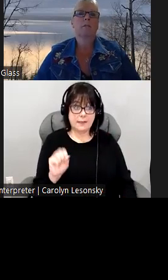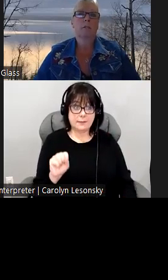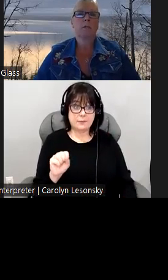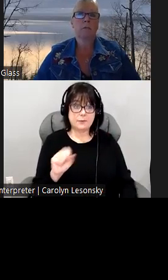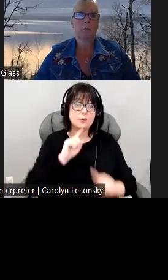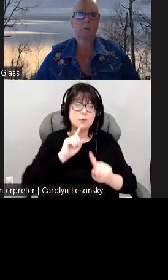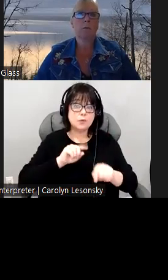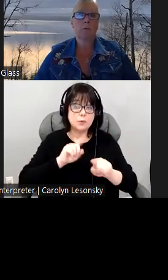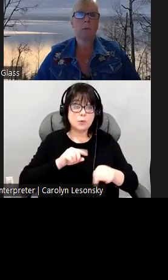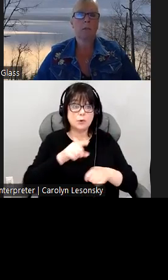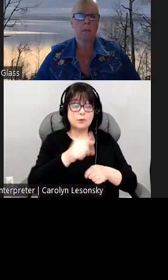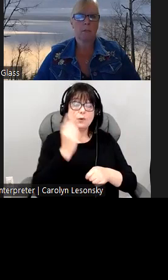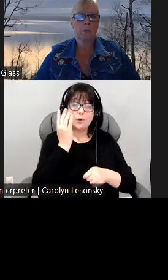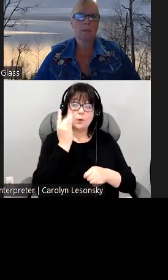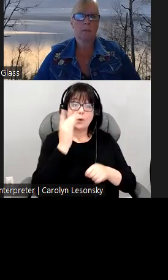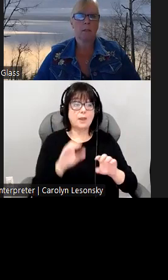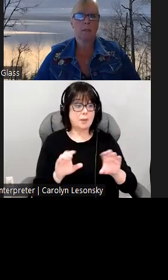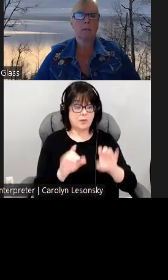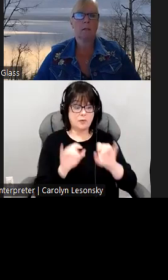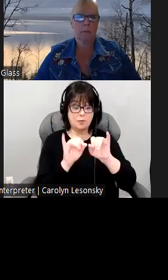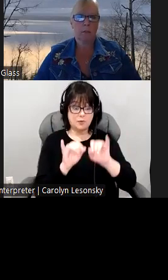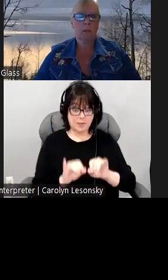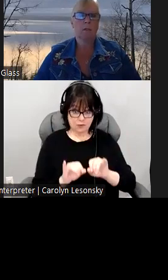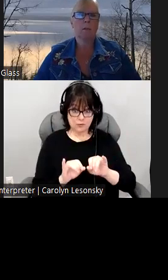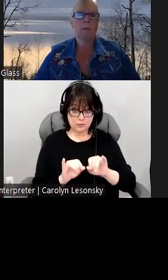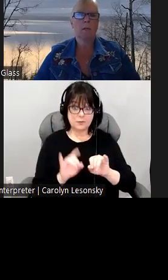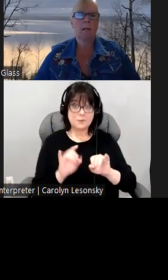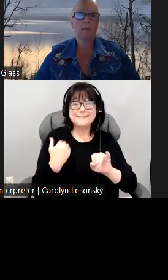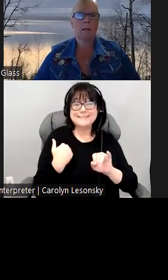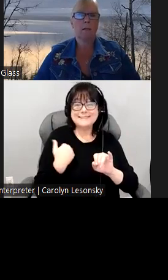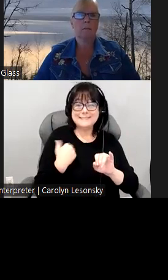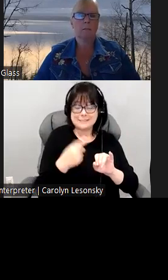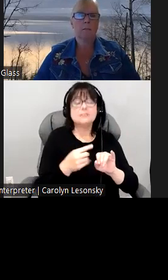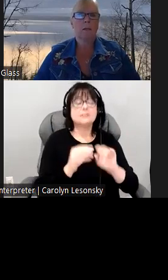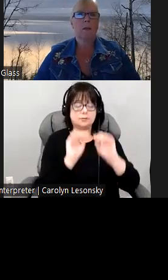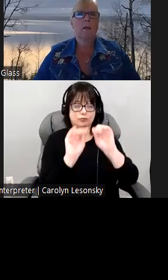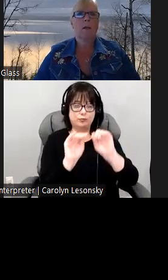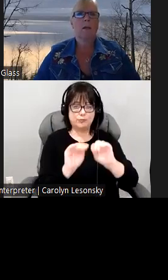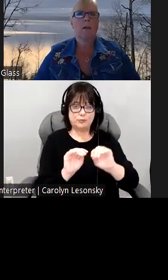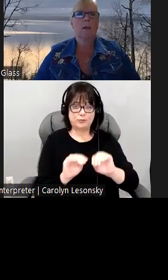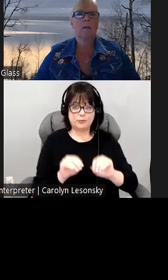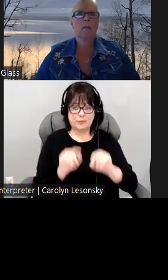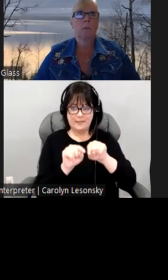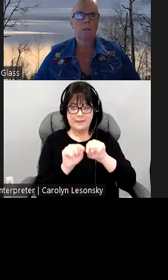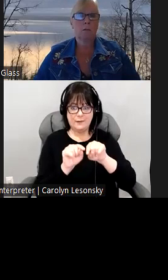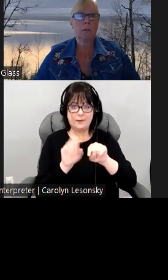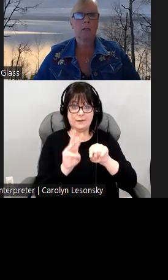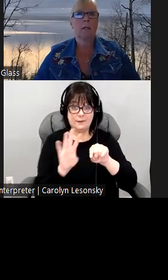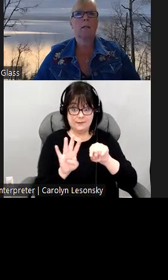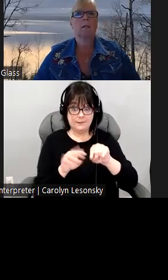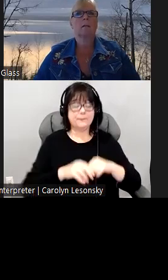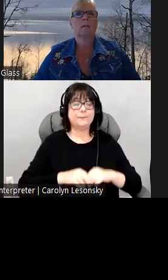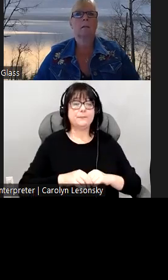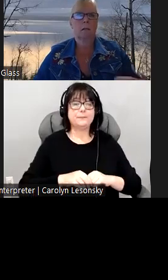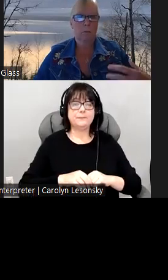our achievement of those performance measures that we just talked about in the last slide. And the ministry looks at